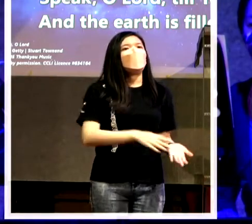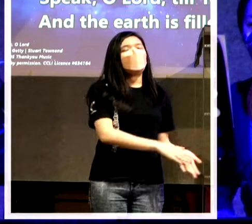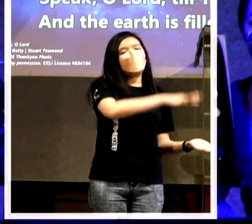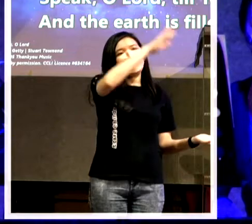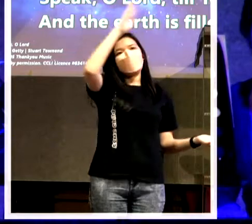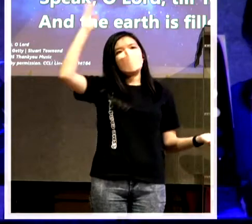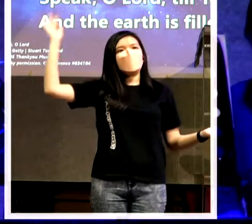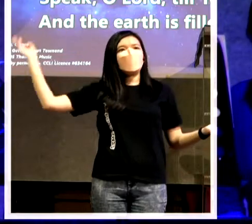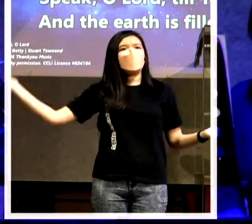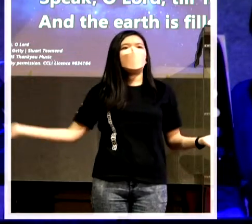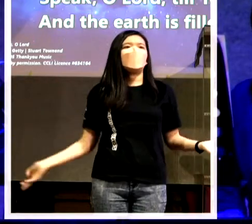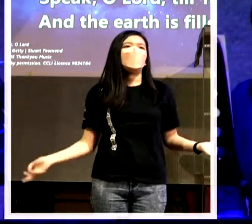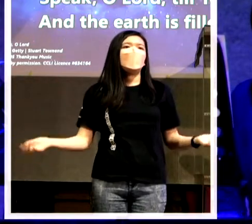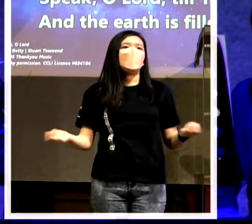your